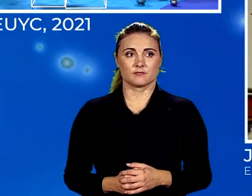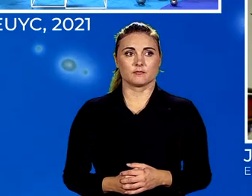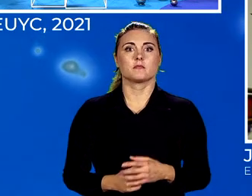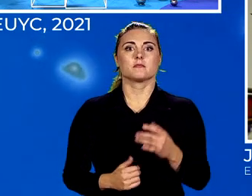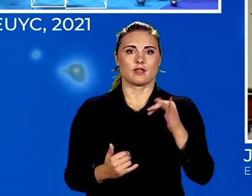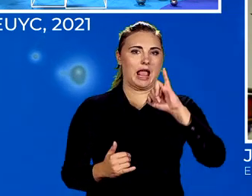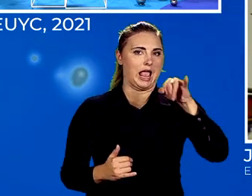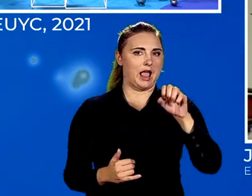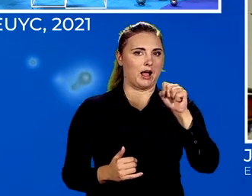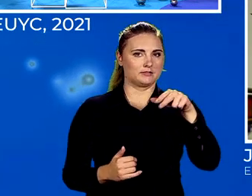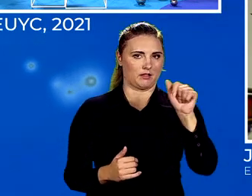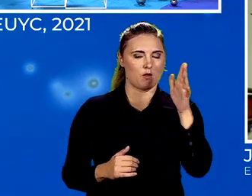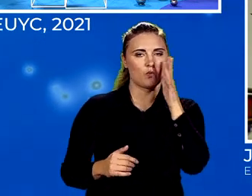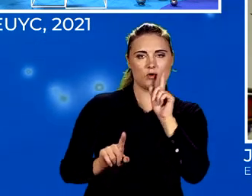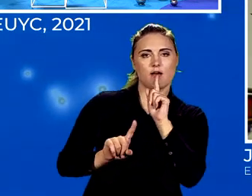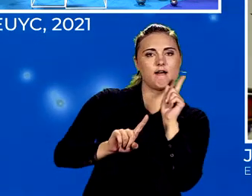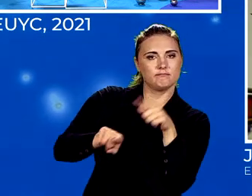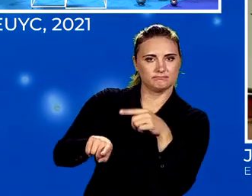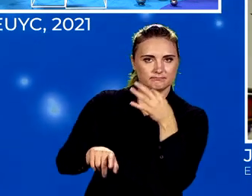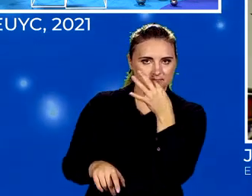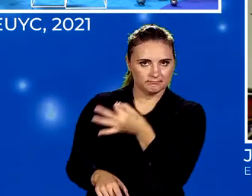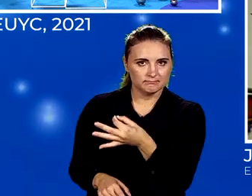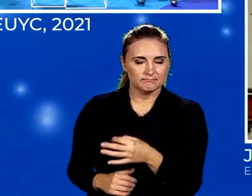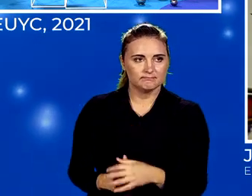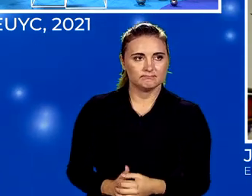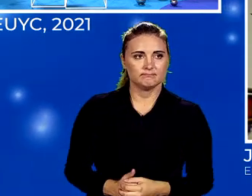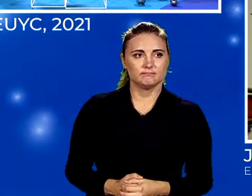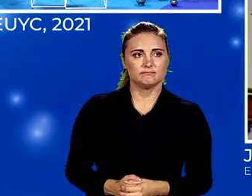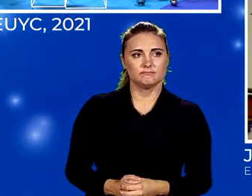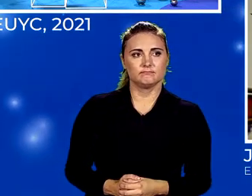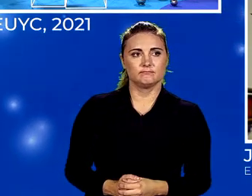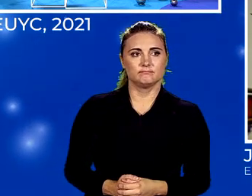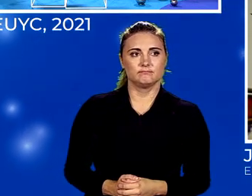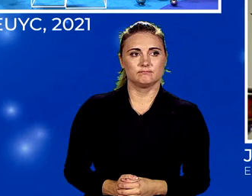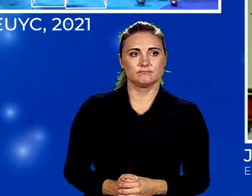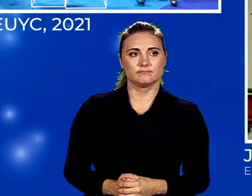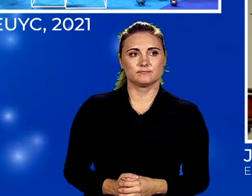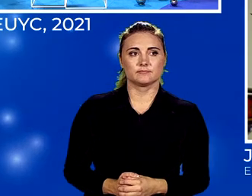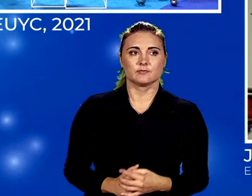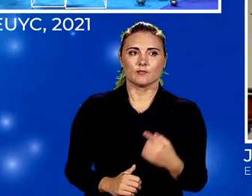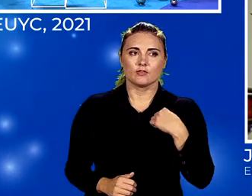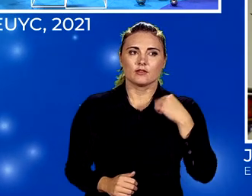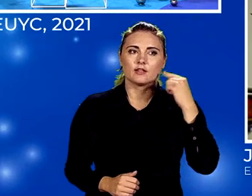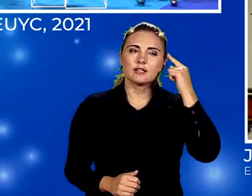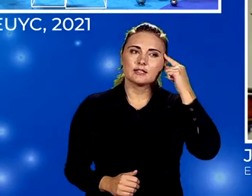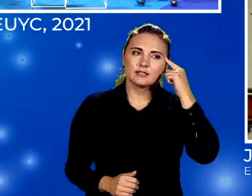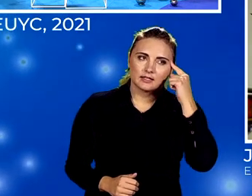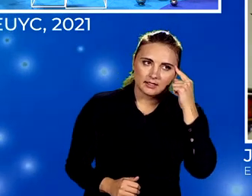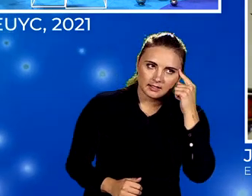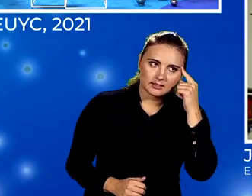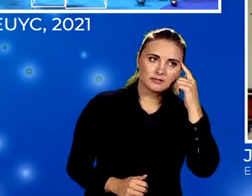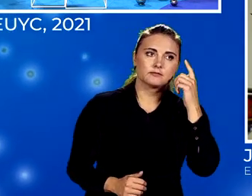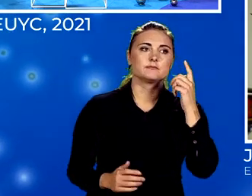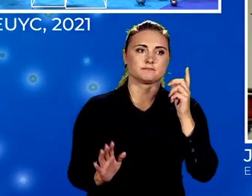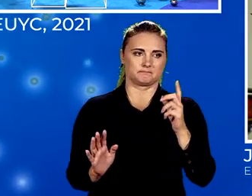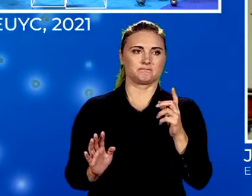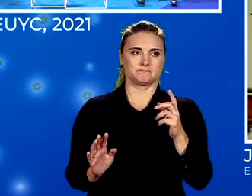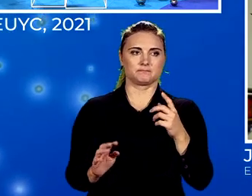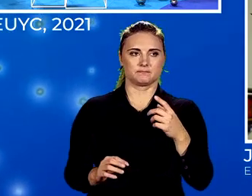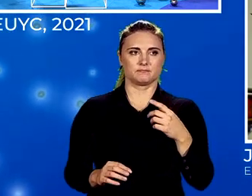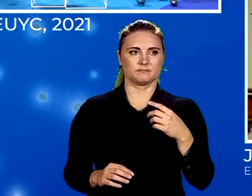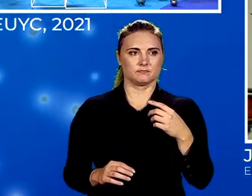everybody else has also a bit of something to say. I think it's fair to say that we have been now, after 1 year and a half and